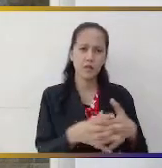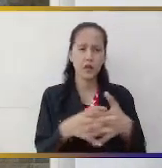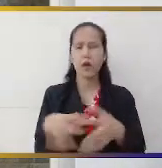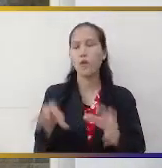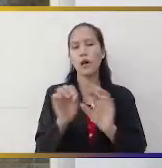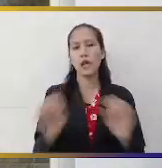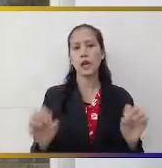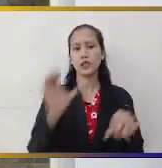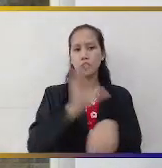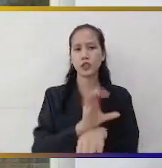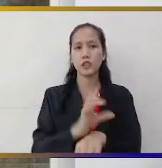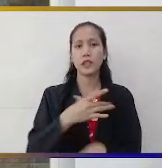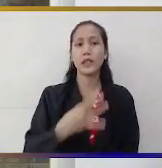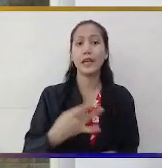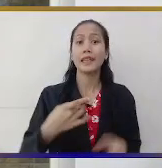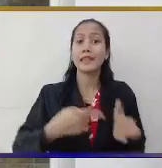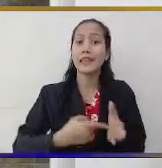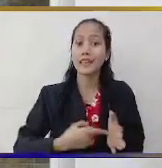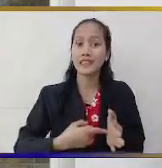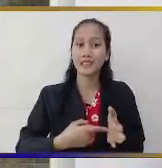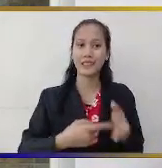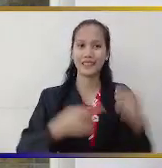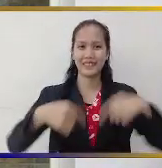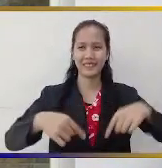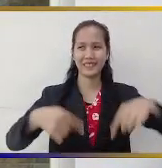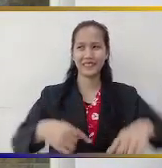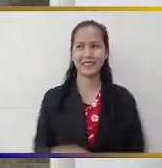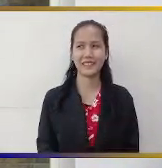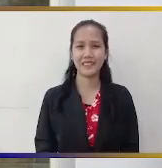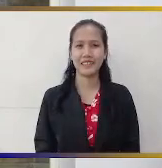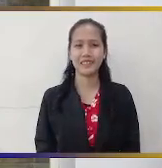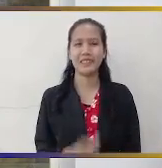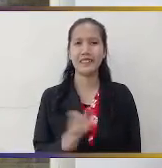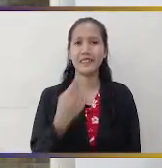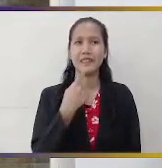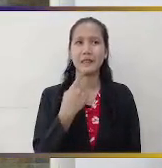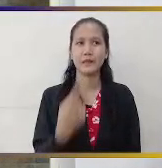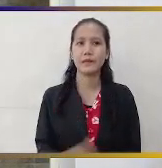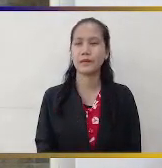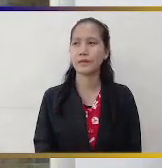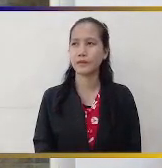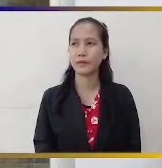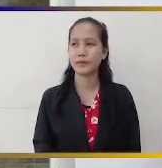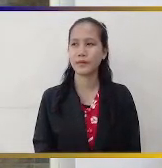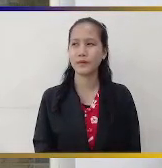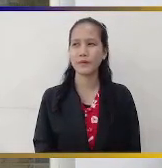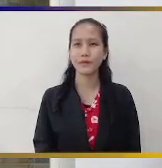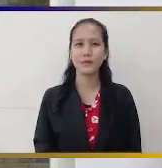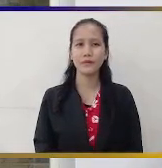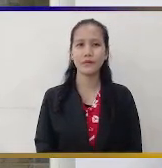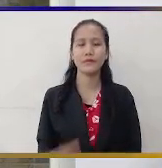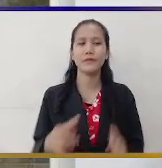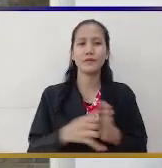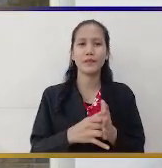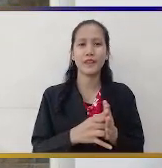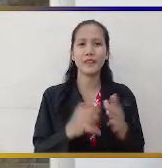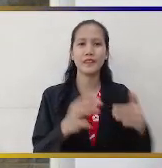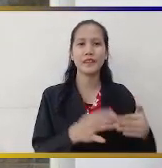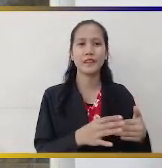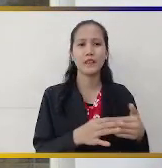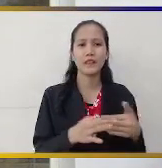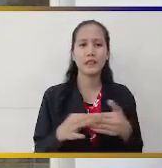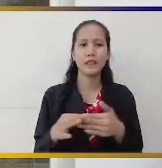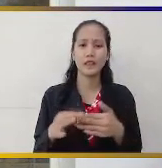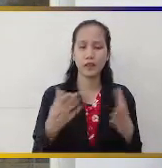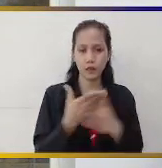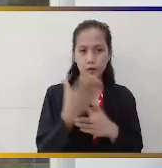you don't know. And that church hit the dirt and is rebuilding underneath the able leadership of Brother Wilkerson. But I'm telling